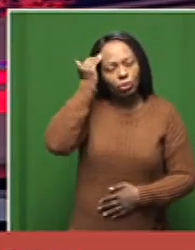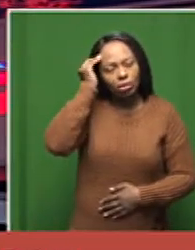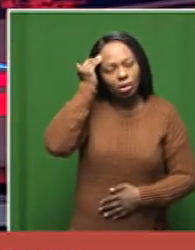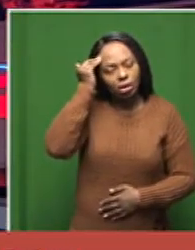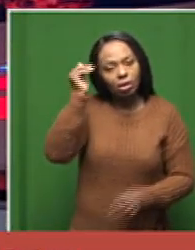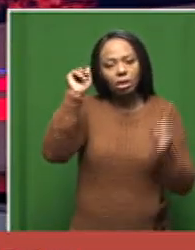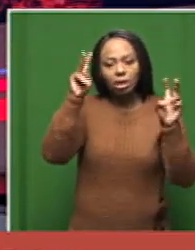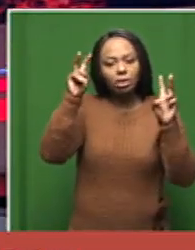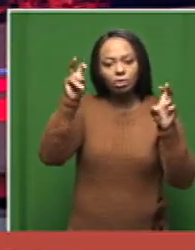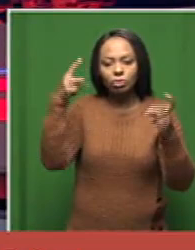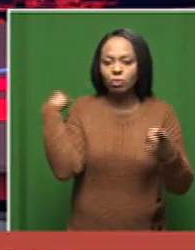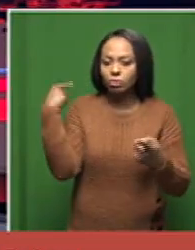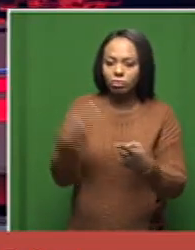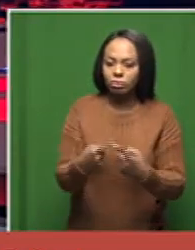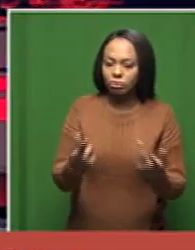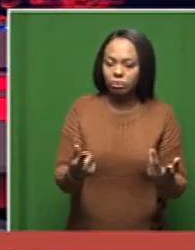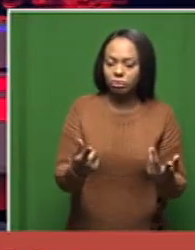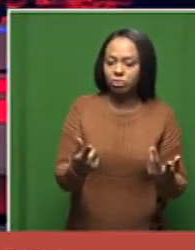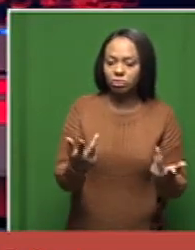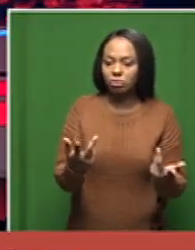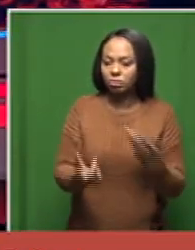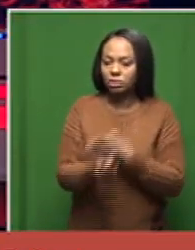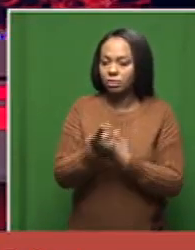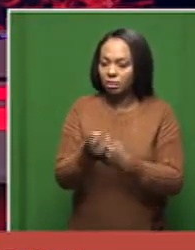been raised so far in terms of vaccines?